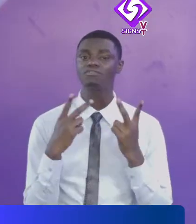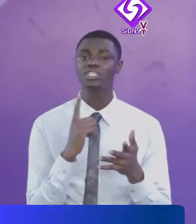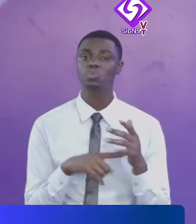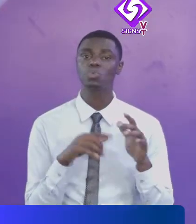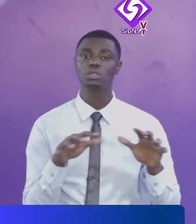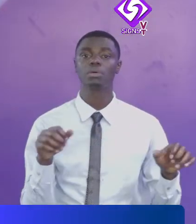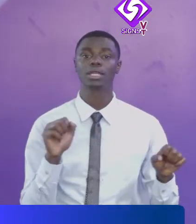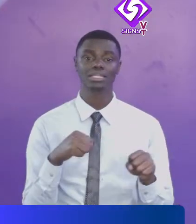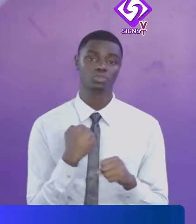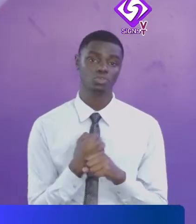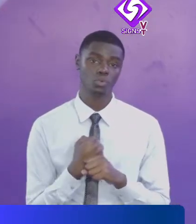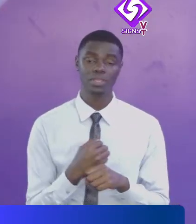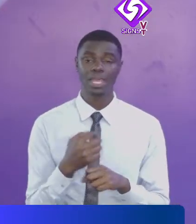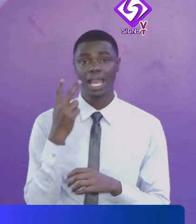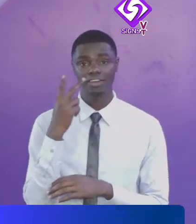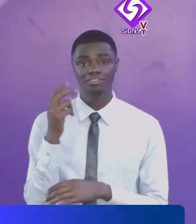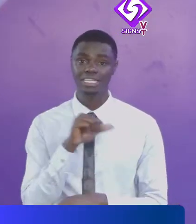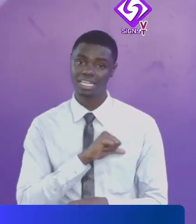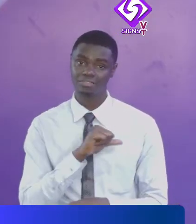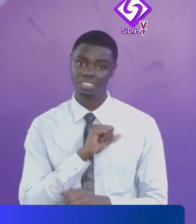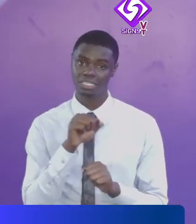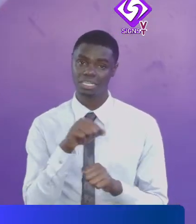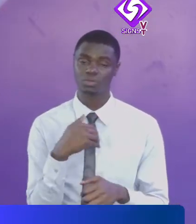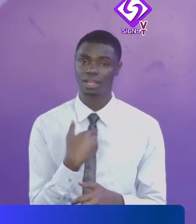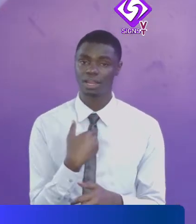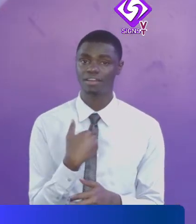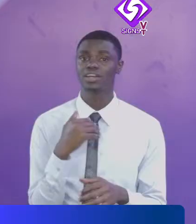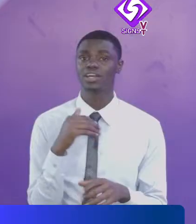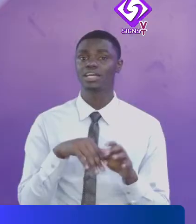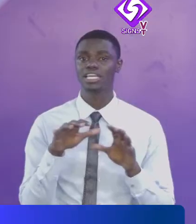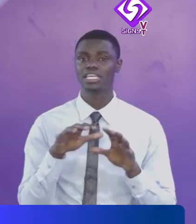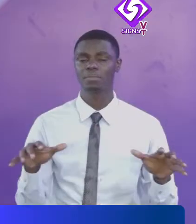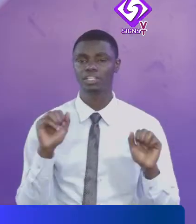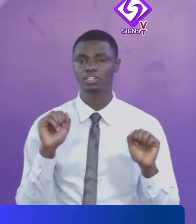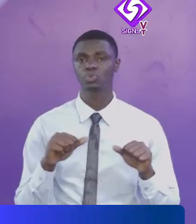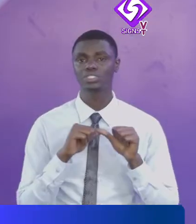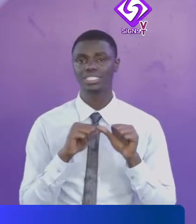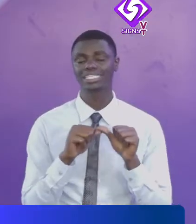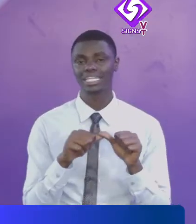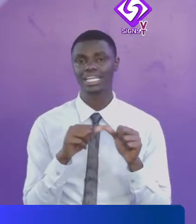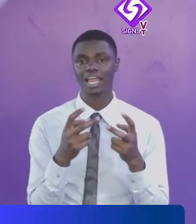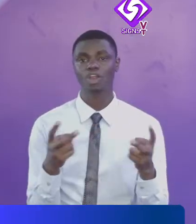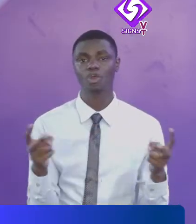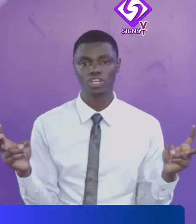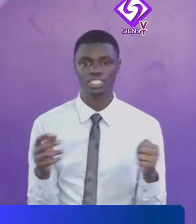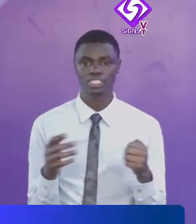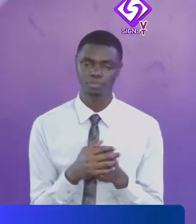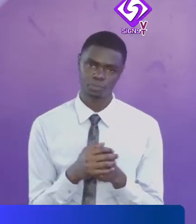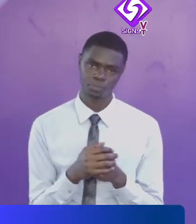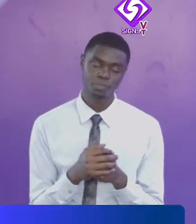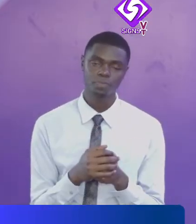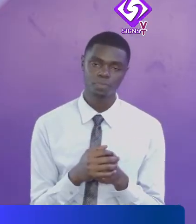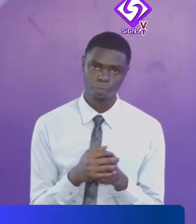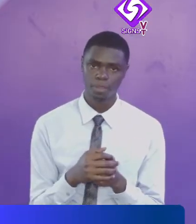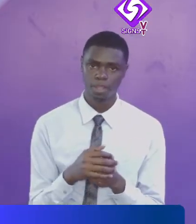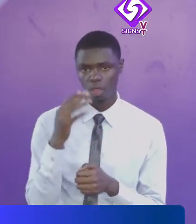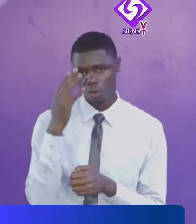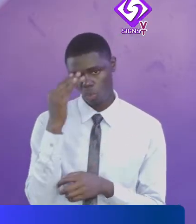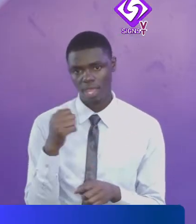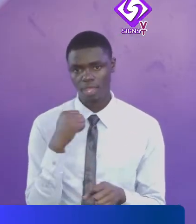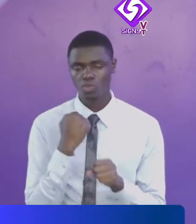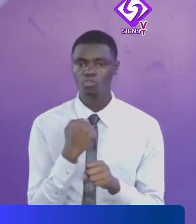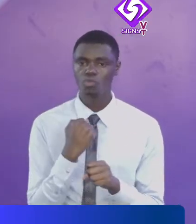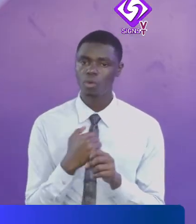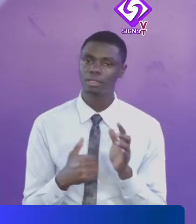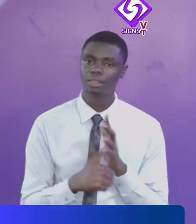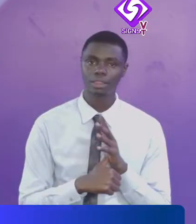do. I've seen the advantages that you can take in a market to be able to sustain this money and still keep the capital safe. Yeah. Because you've worked extremely hard for